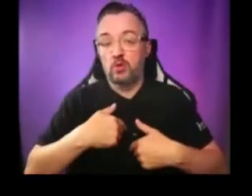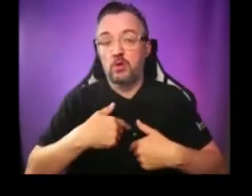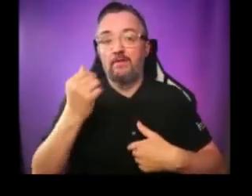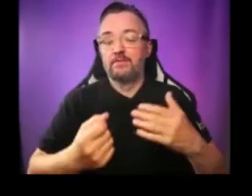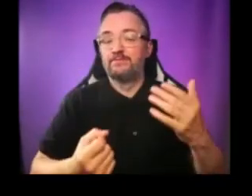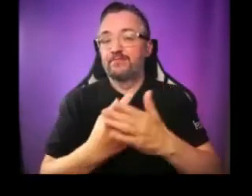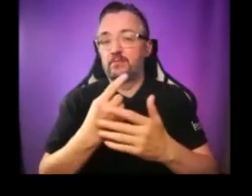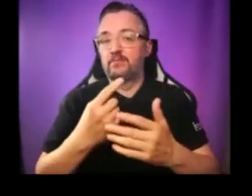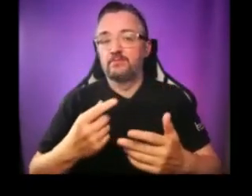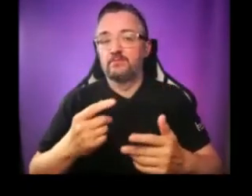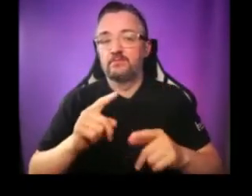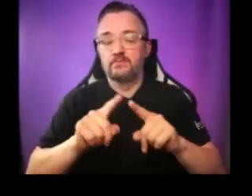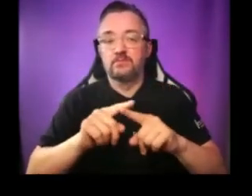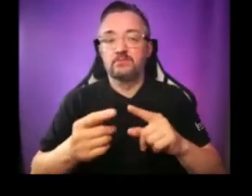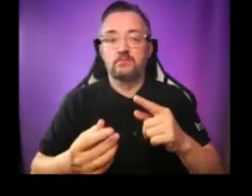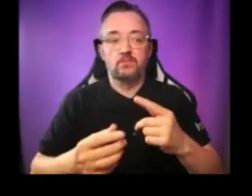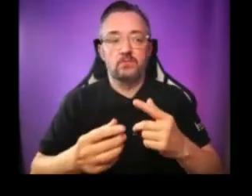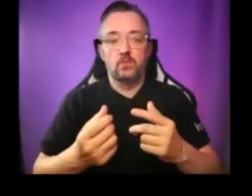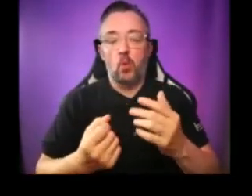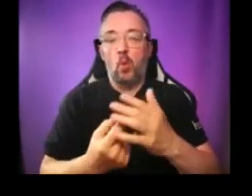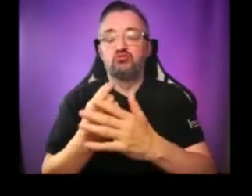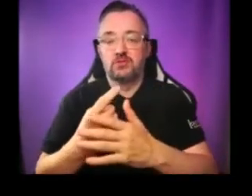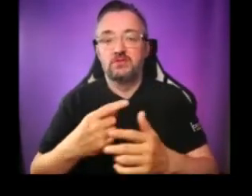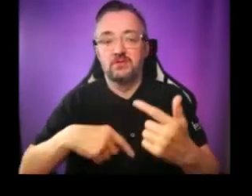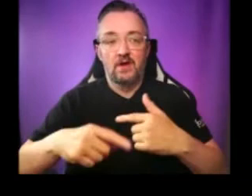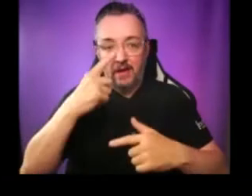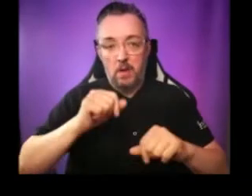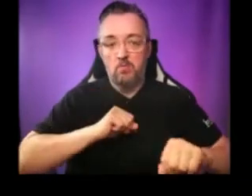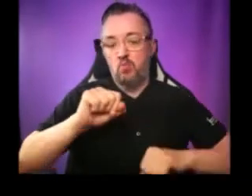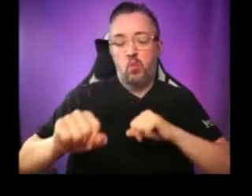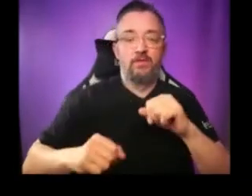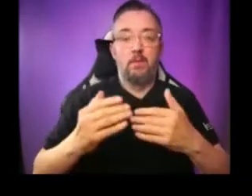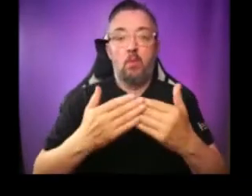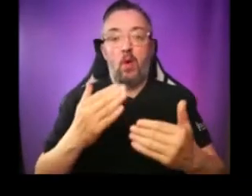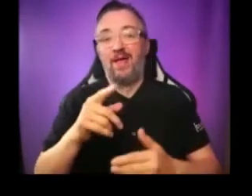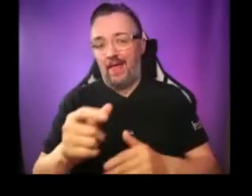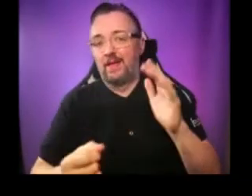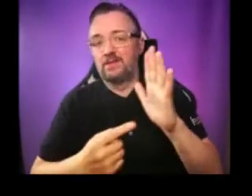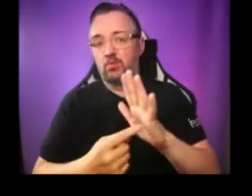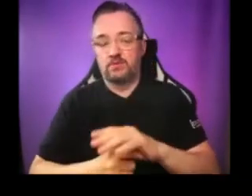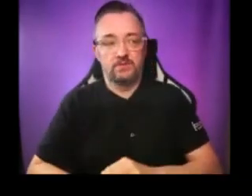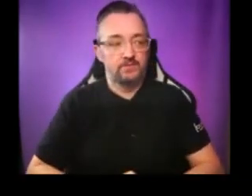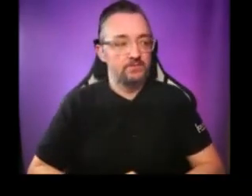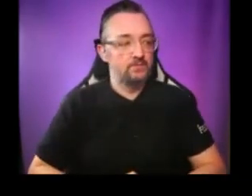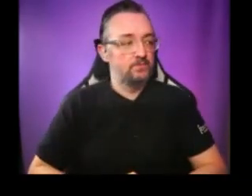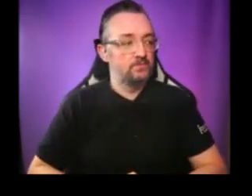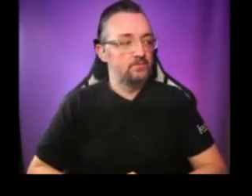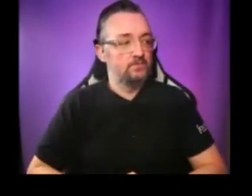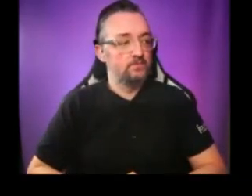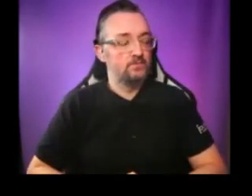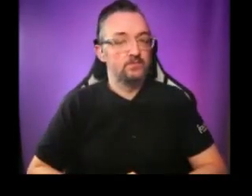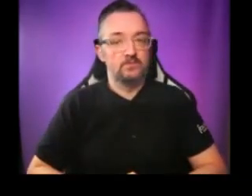many of us to get moving more, and a lot more frequently as well, and that's critical.